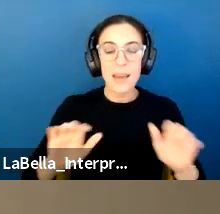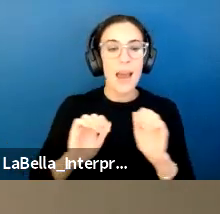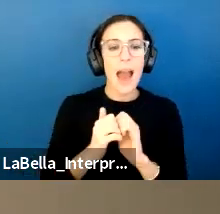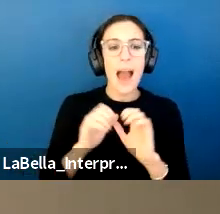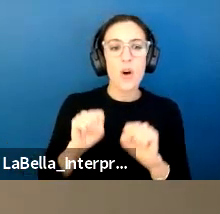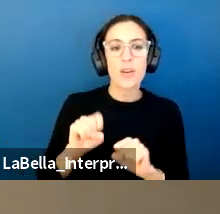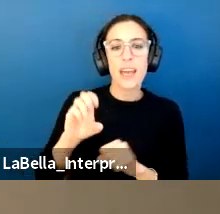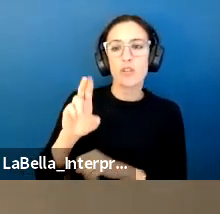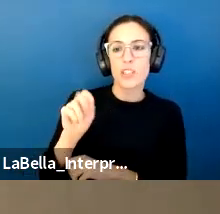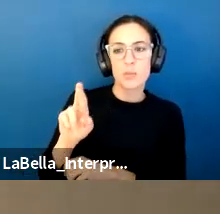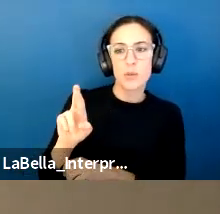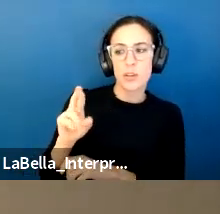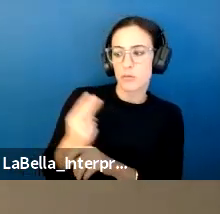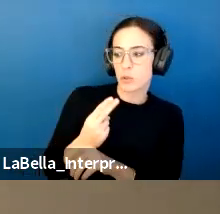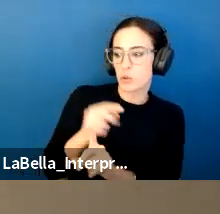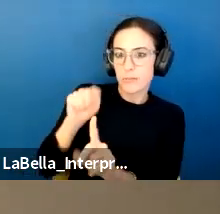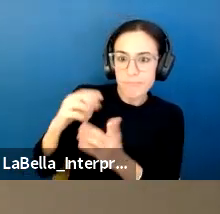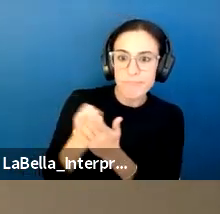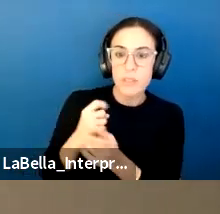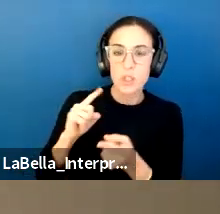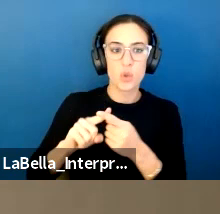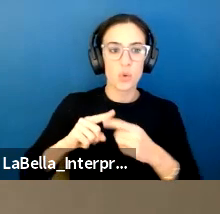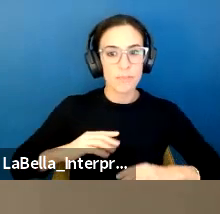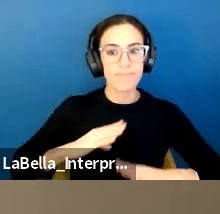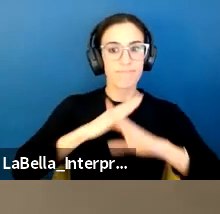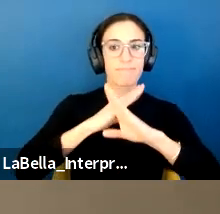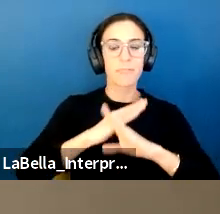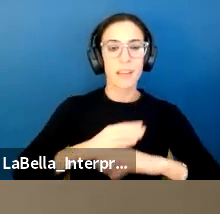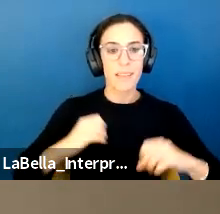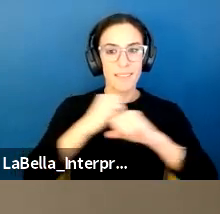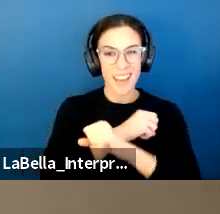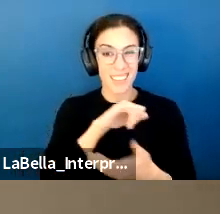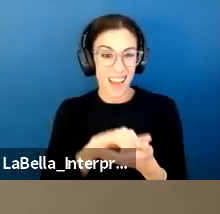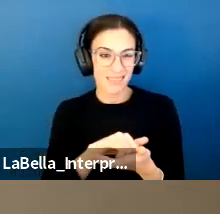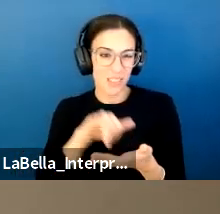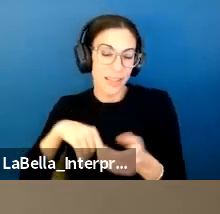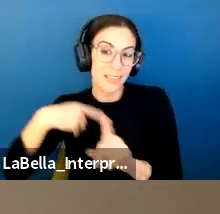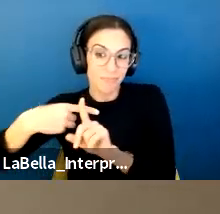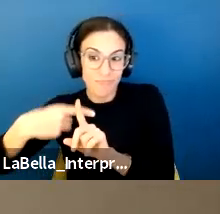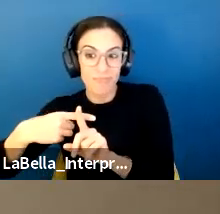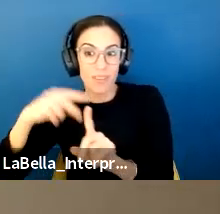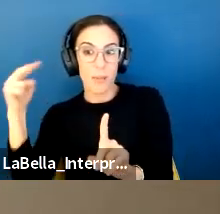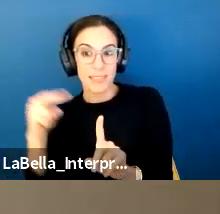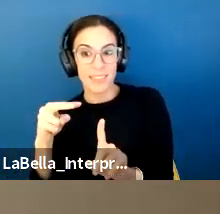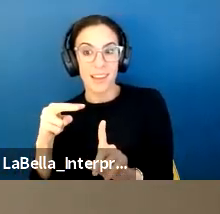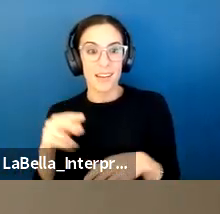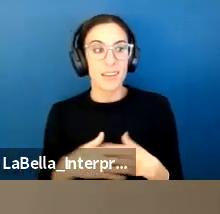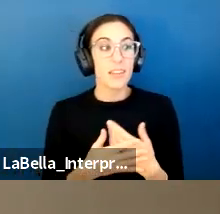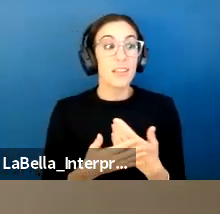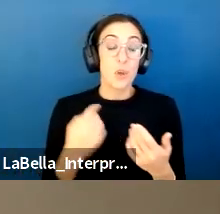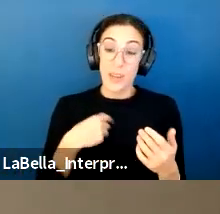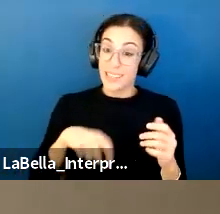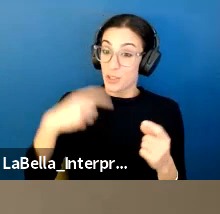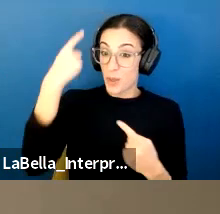and address that? And the good side of CRISPR, of course, so, and the promising side. So we need to think about both the promise and